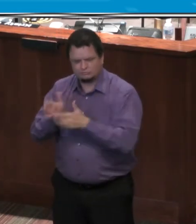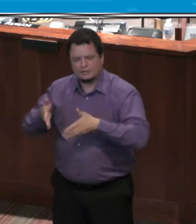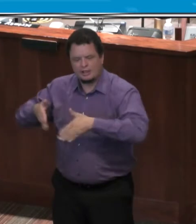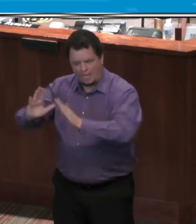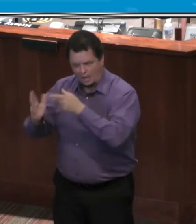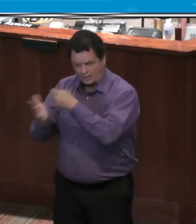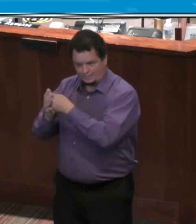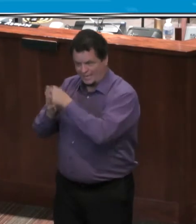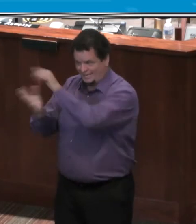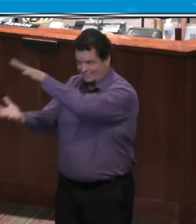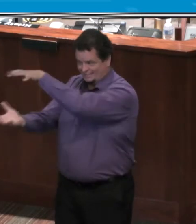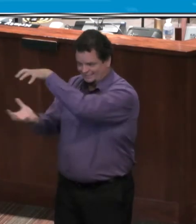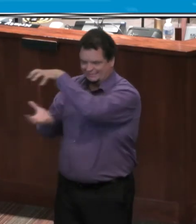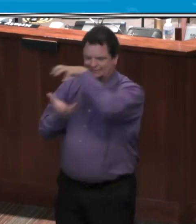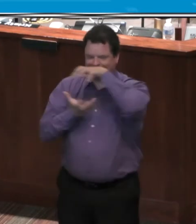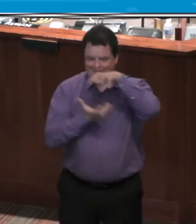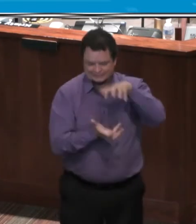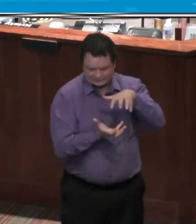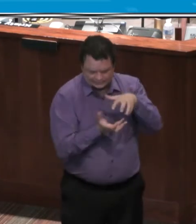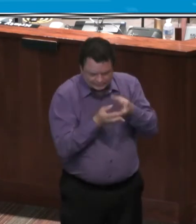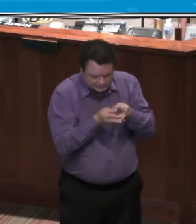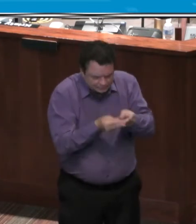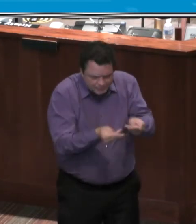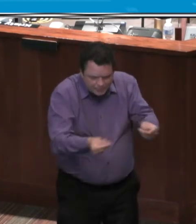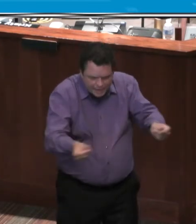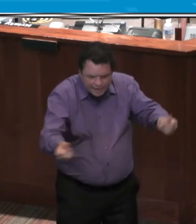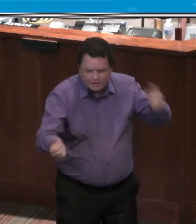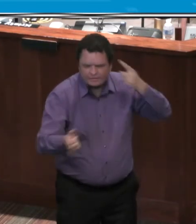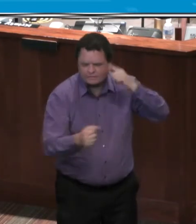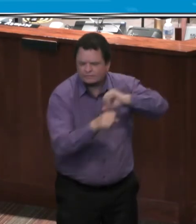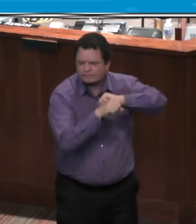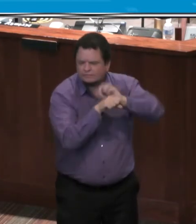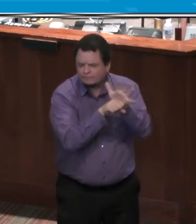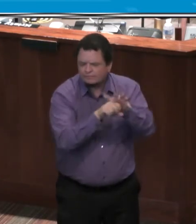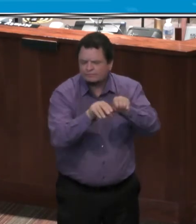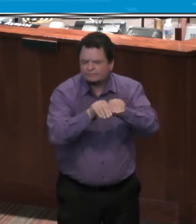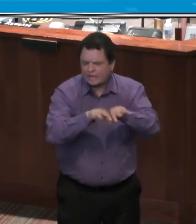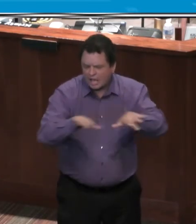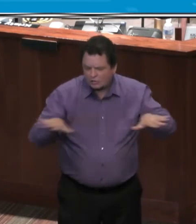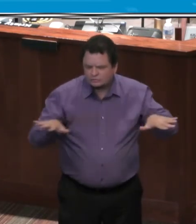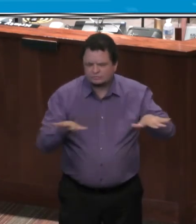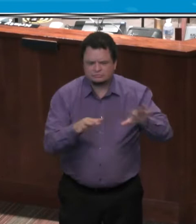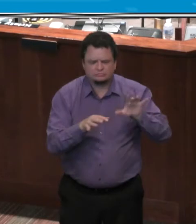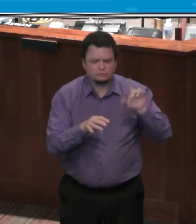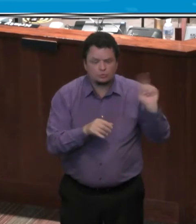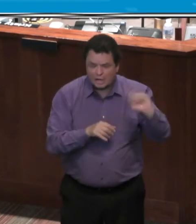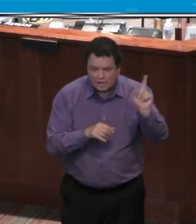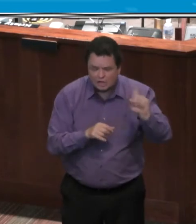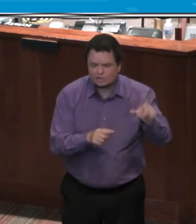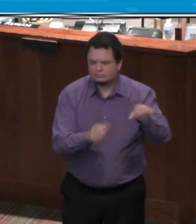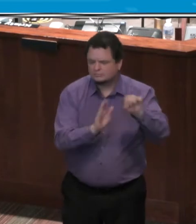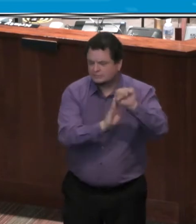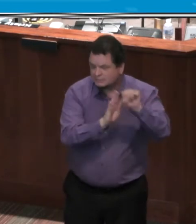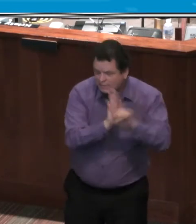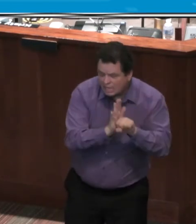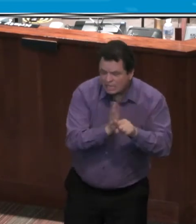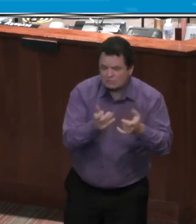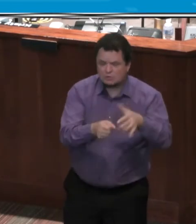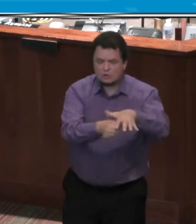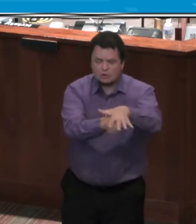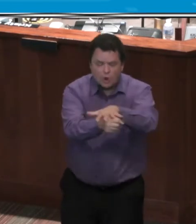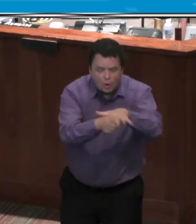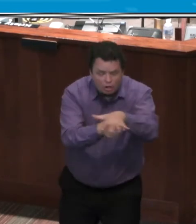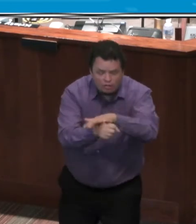Relief Fund to state, local, and tribal governments navigating the impact of the COVID-19 outbreak.